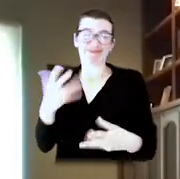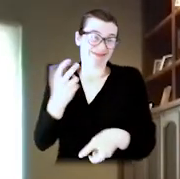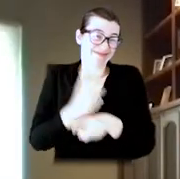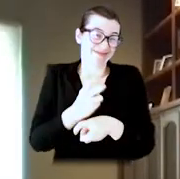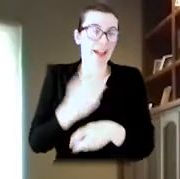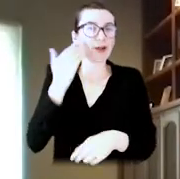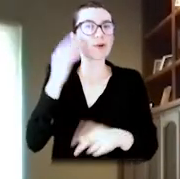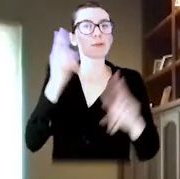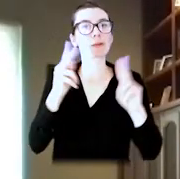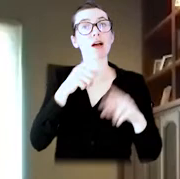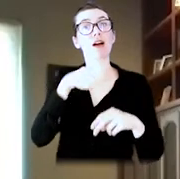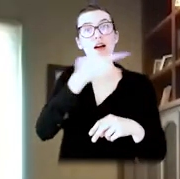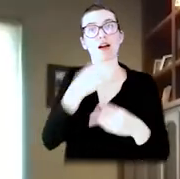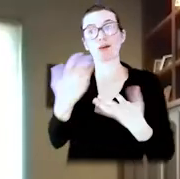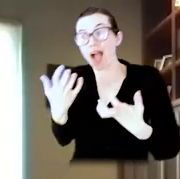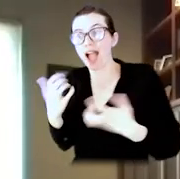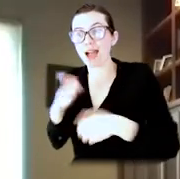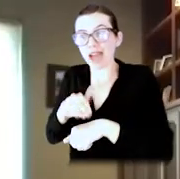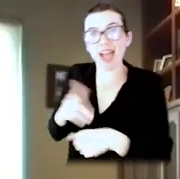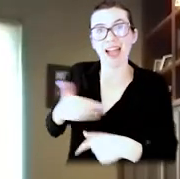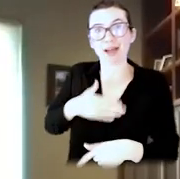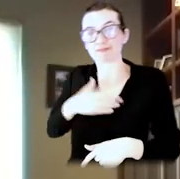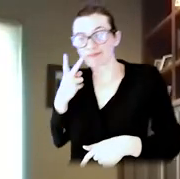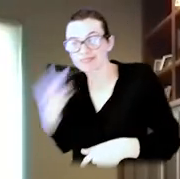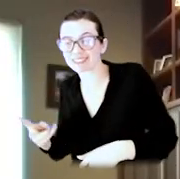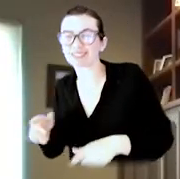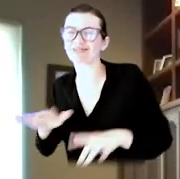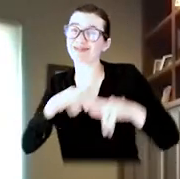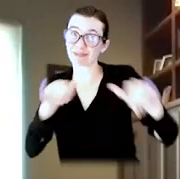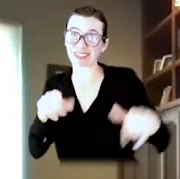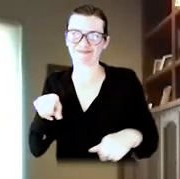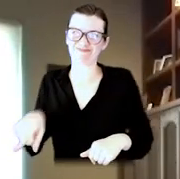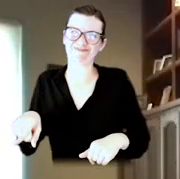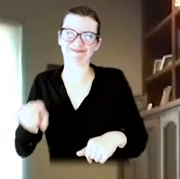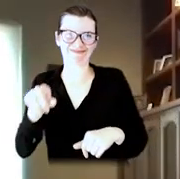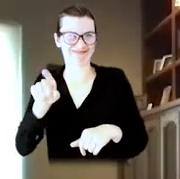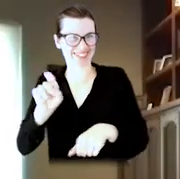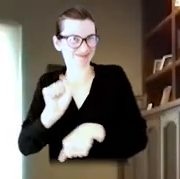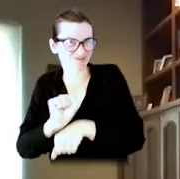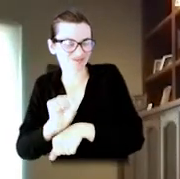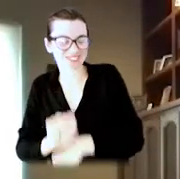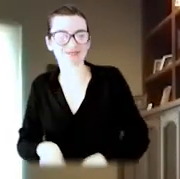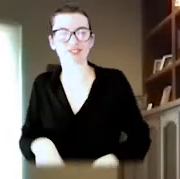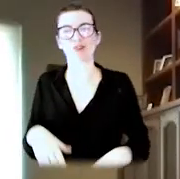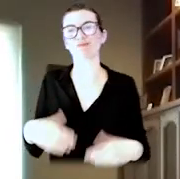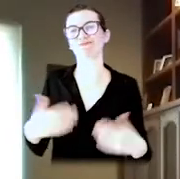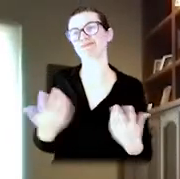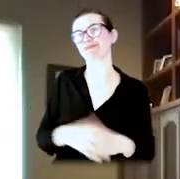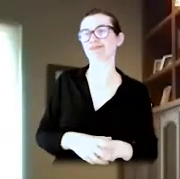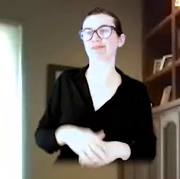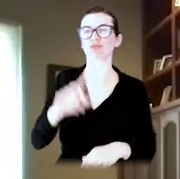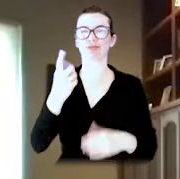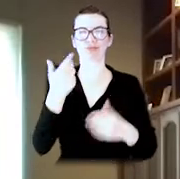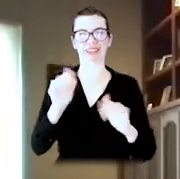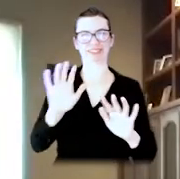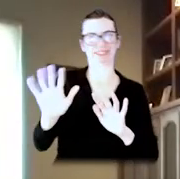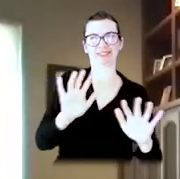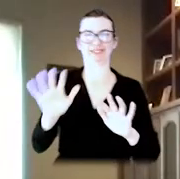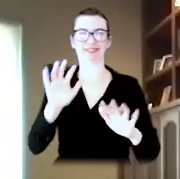know people want to pet her and they're so happy to see her, but at the same time she needs to work, and so it's just, you know, trying to find that